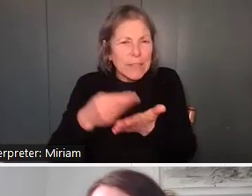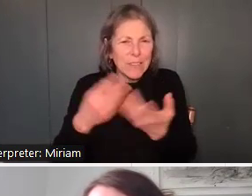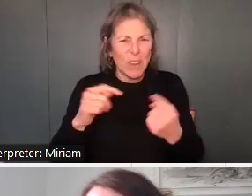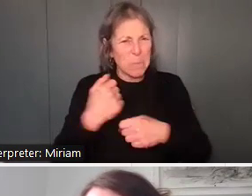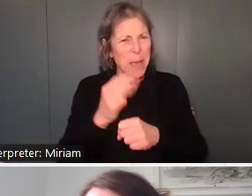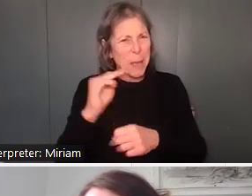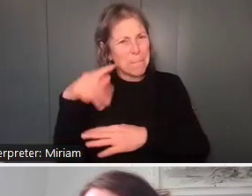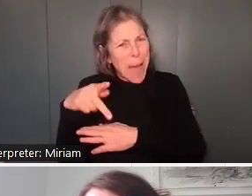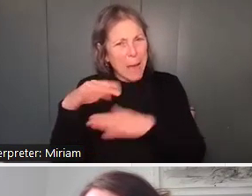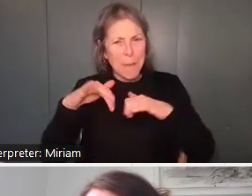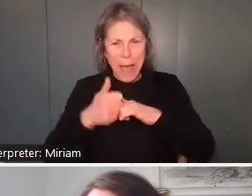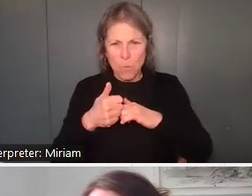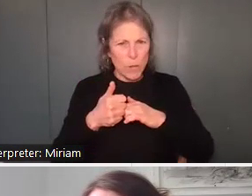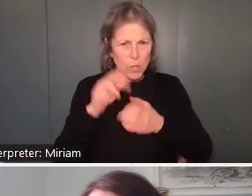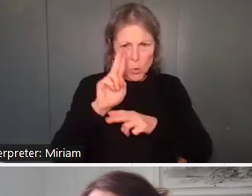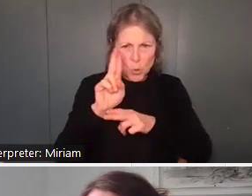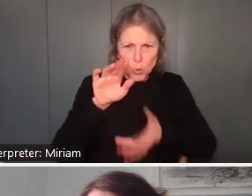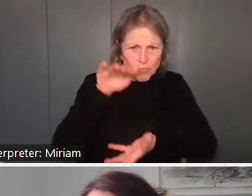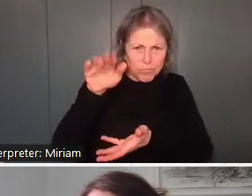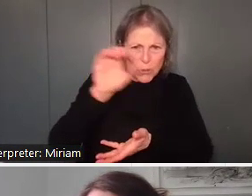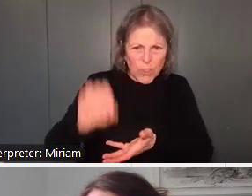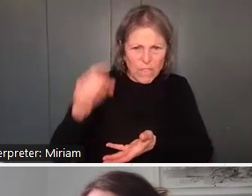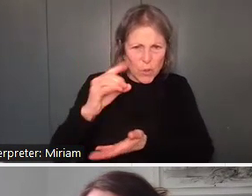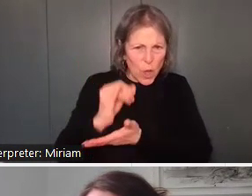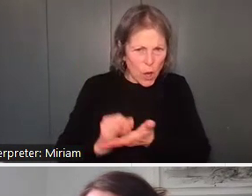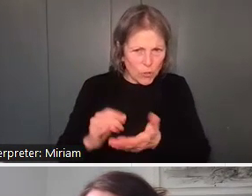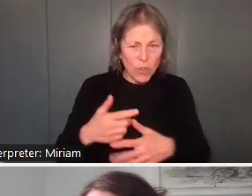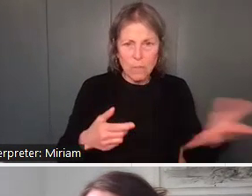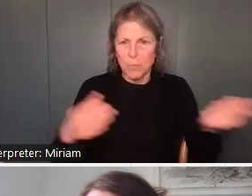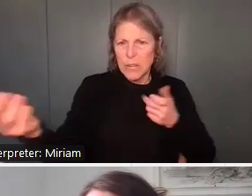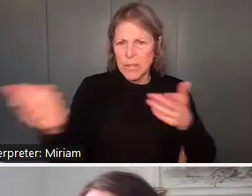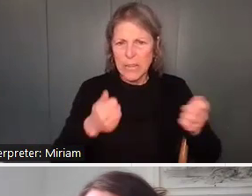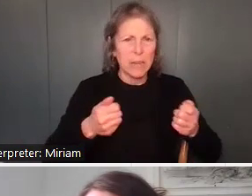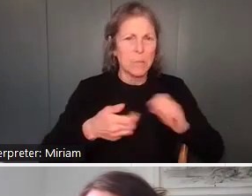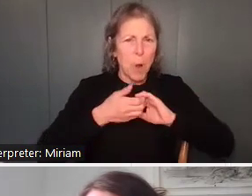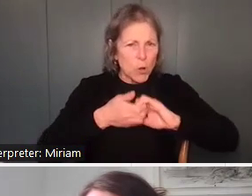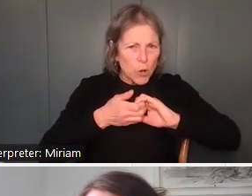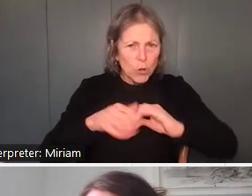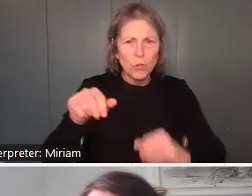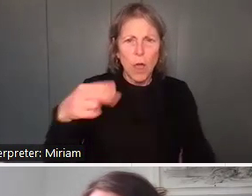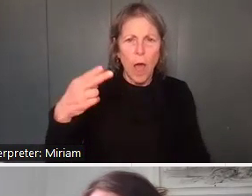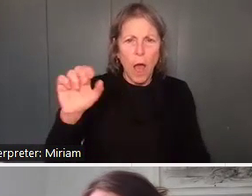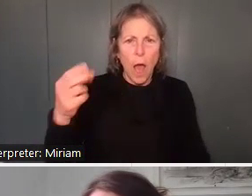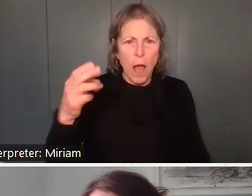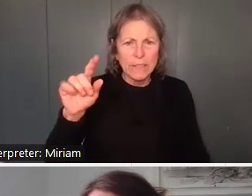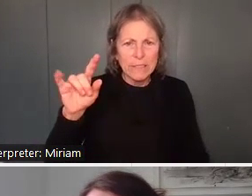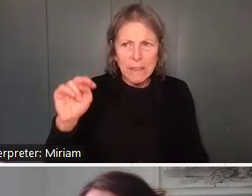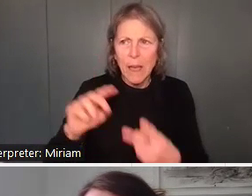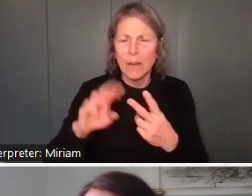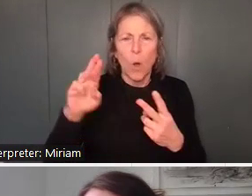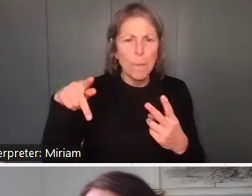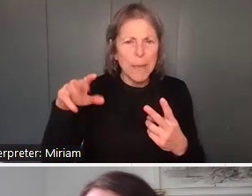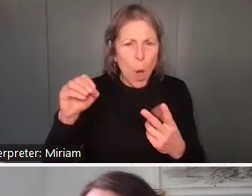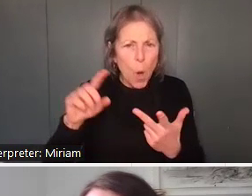utilizing the percent for the arts funding, and then bringing in partners like Hochstein or RPO or others, the City Ballet, those